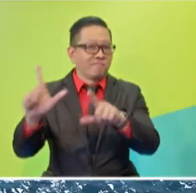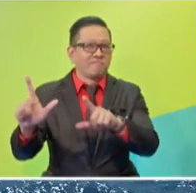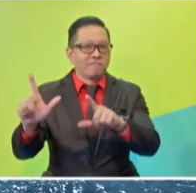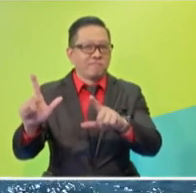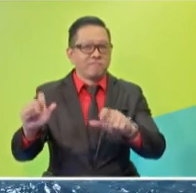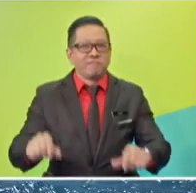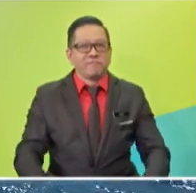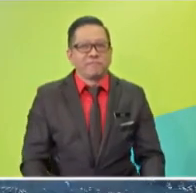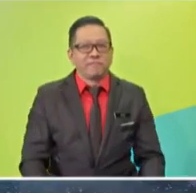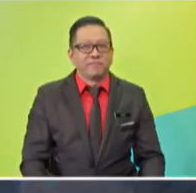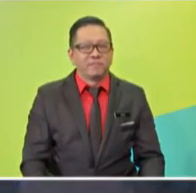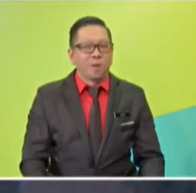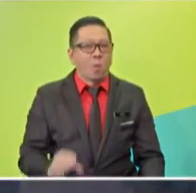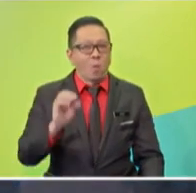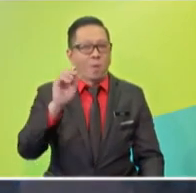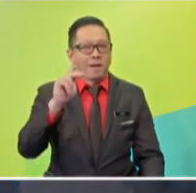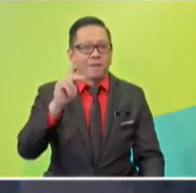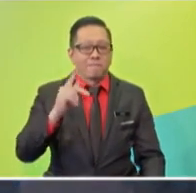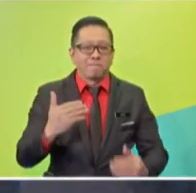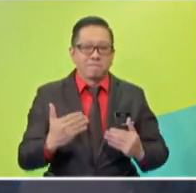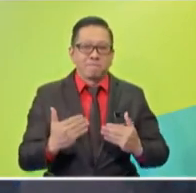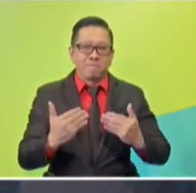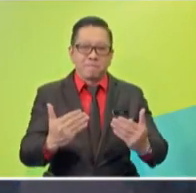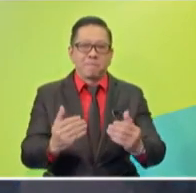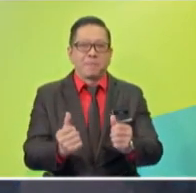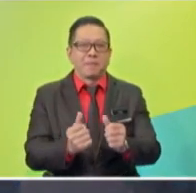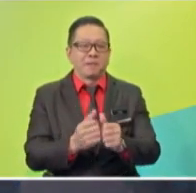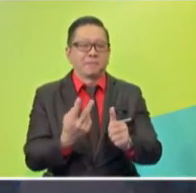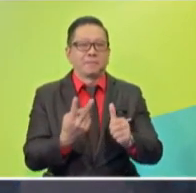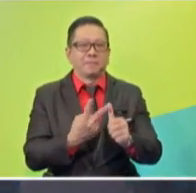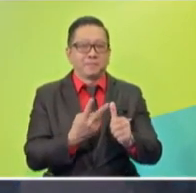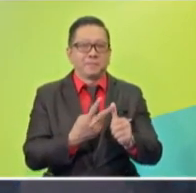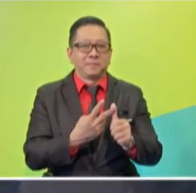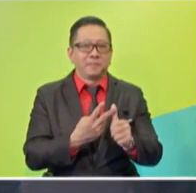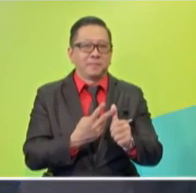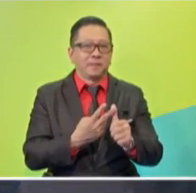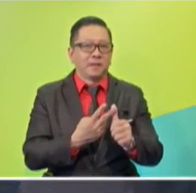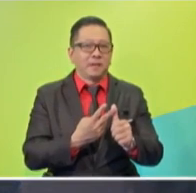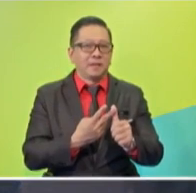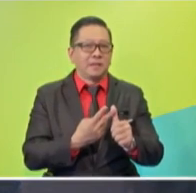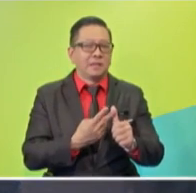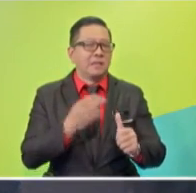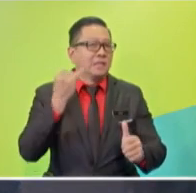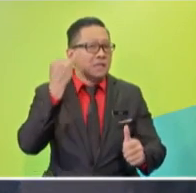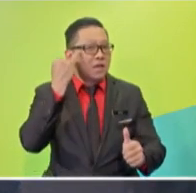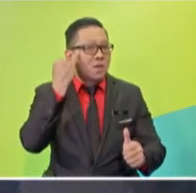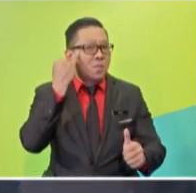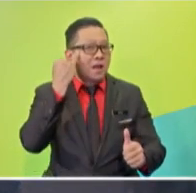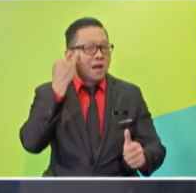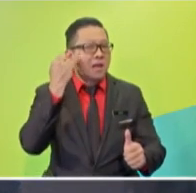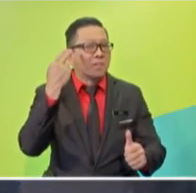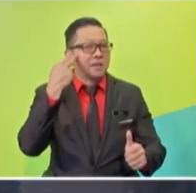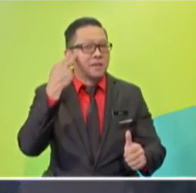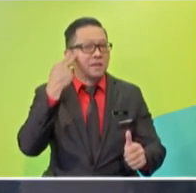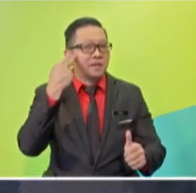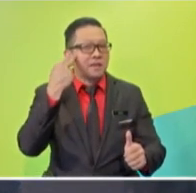Okay. Yeah. All right, let's proceed with the second statement. Let's hear from Ilman Hakimi. All right, Ilman, please read the